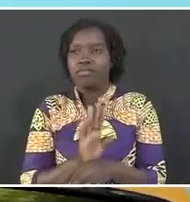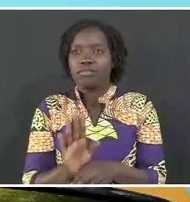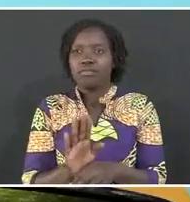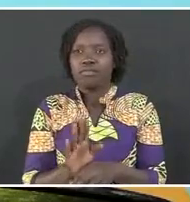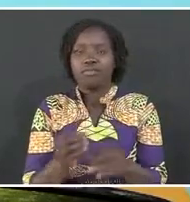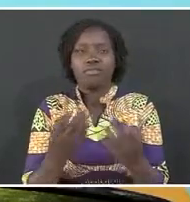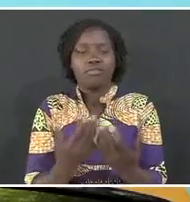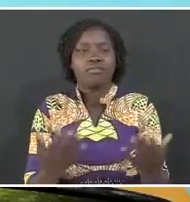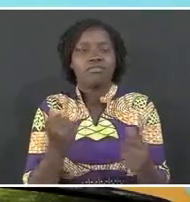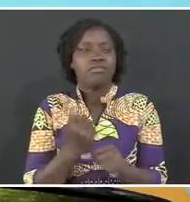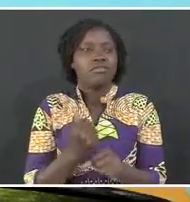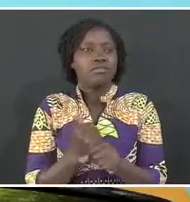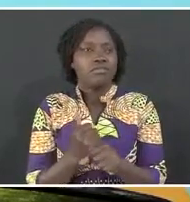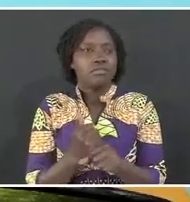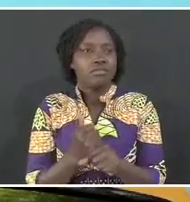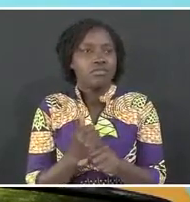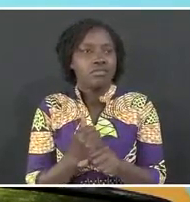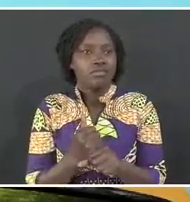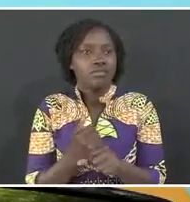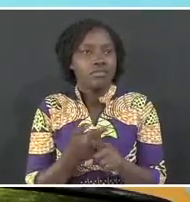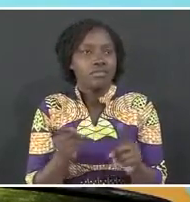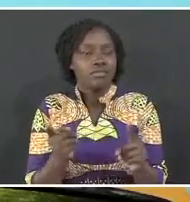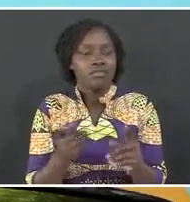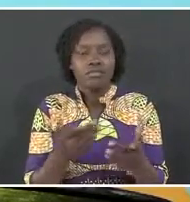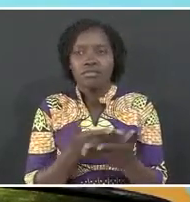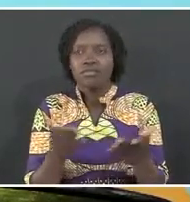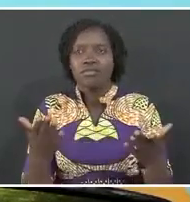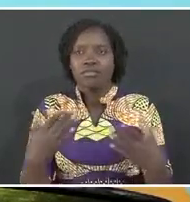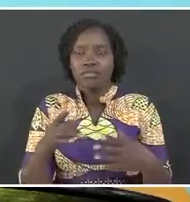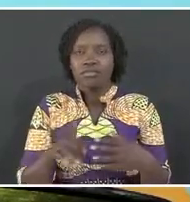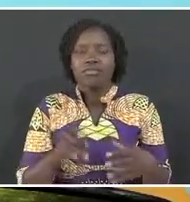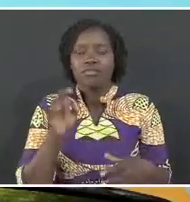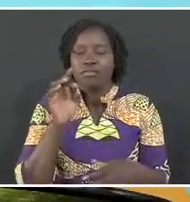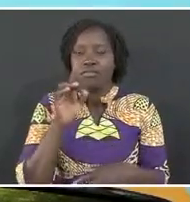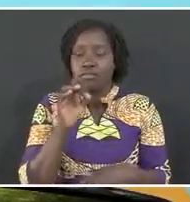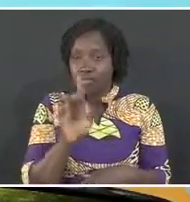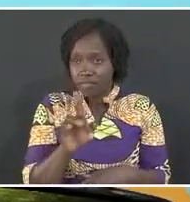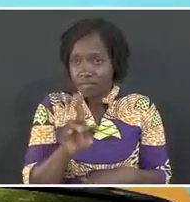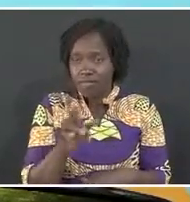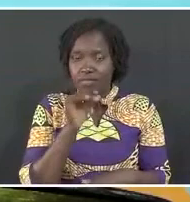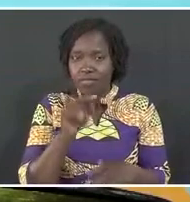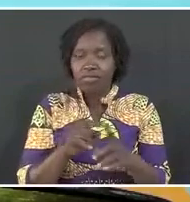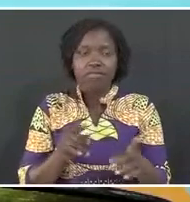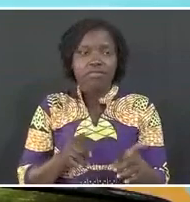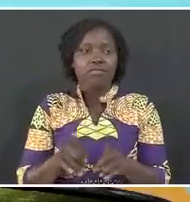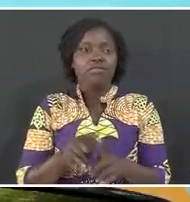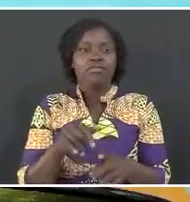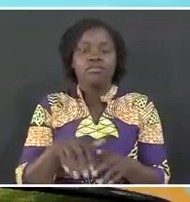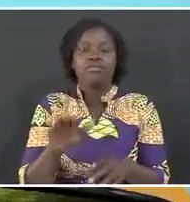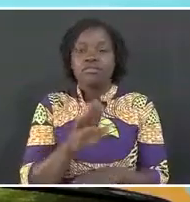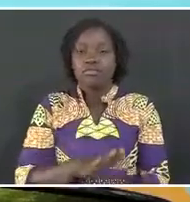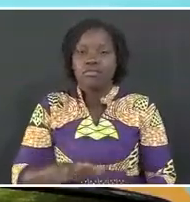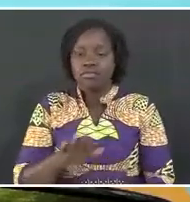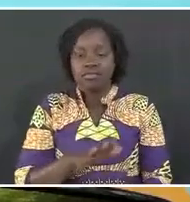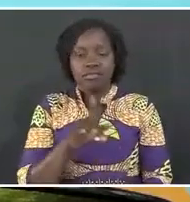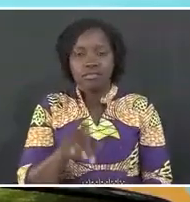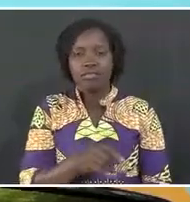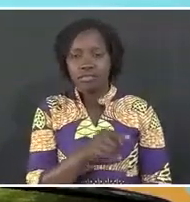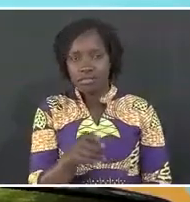many things to do. But these people need you. Your brothers and sisters in these places need